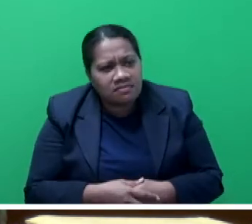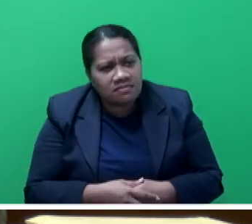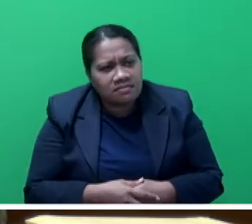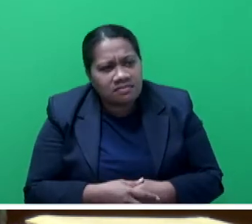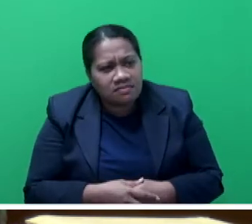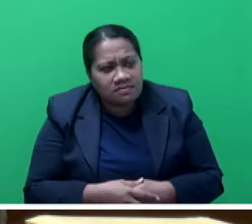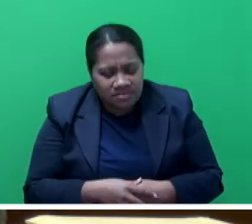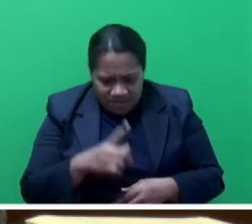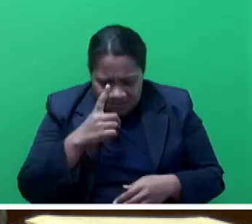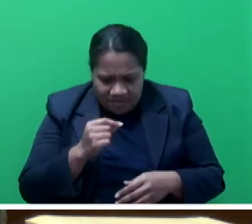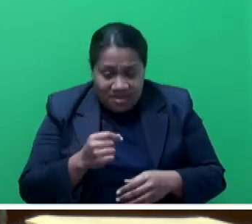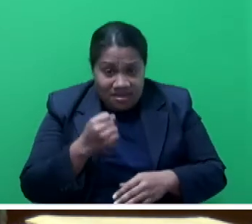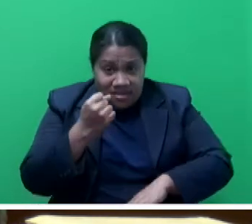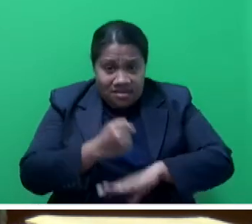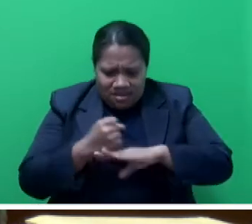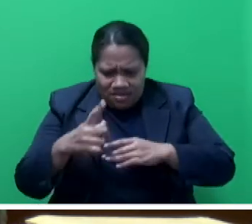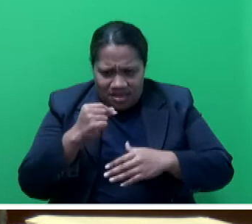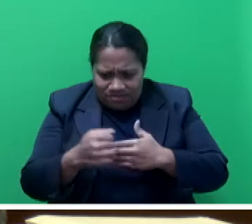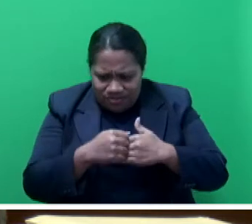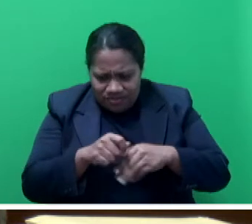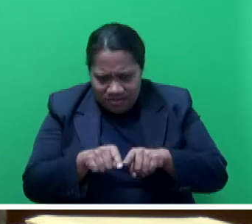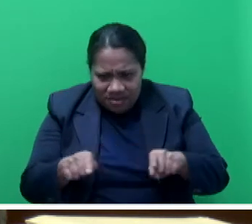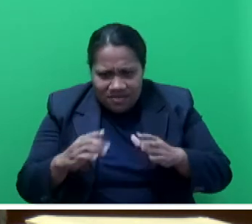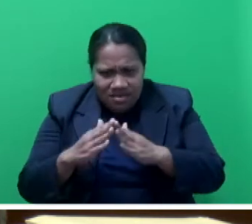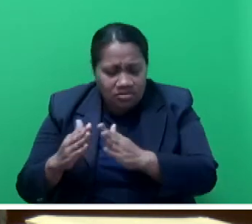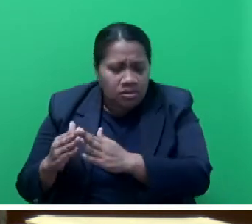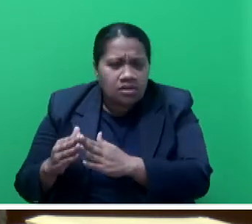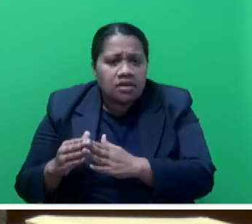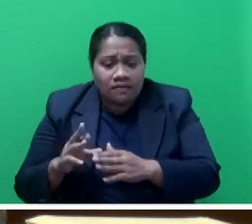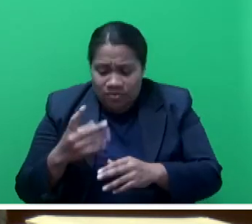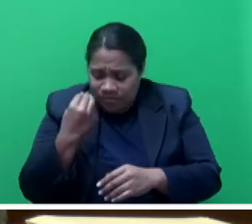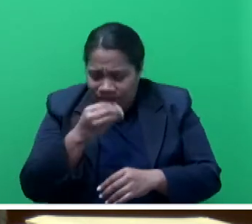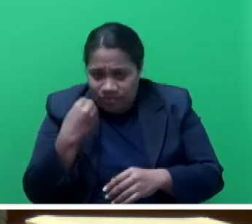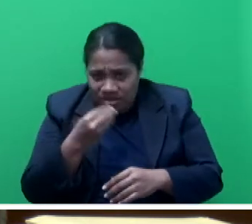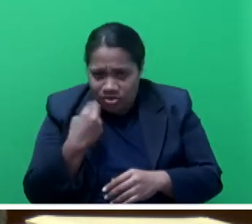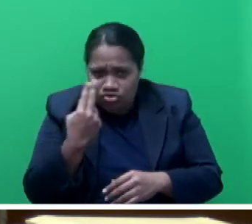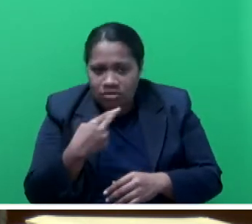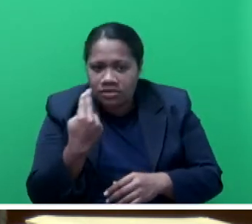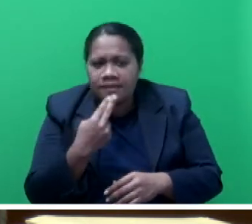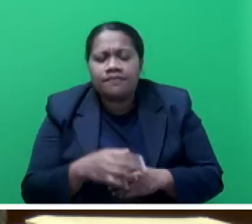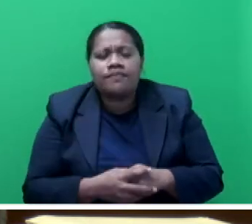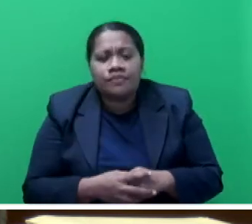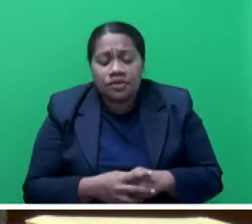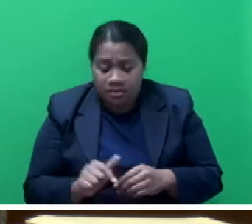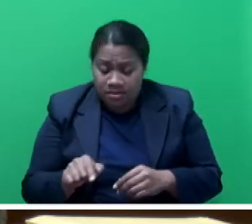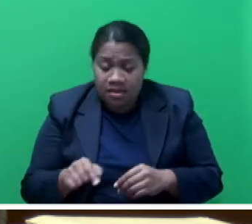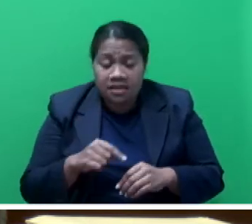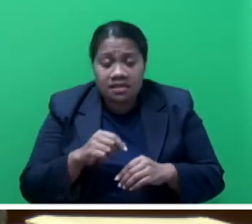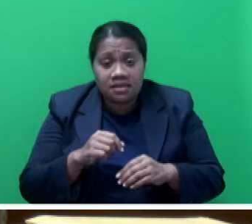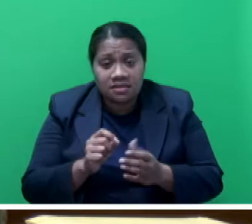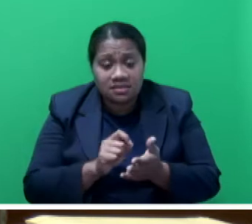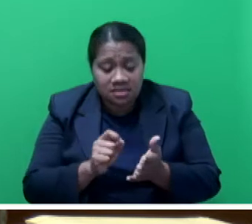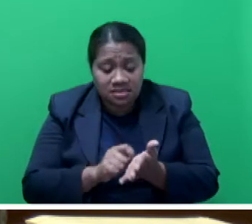food and nutrition. Mr. Speaker, noting this, Mr. Speaker, the United Nations Secretary General